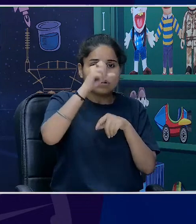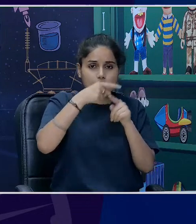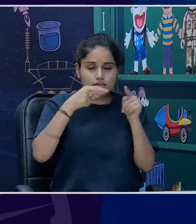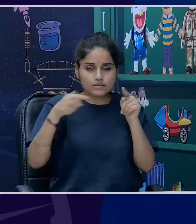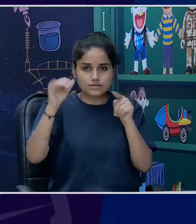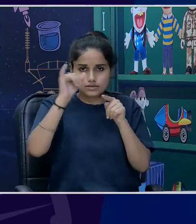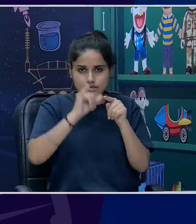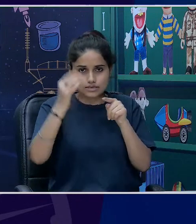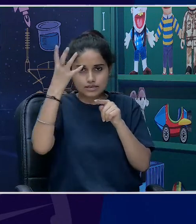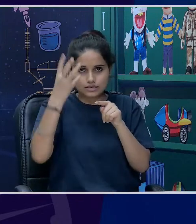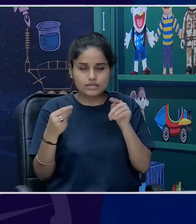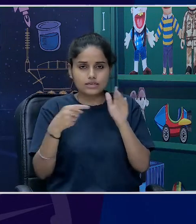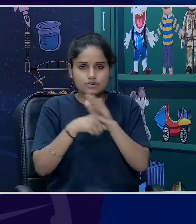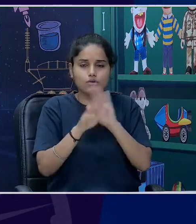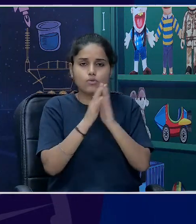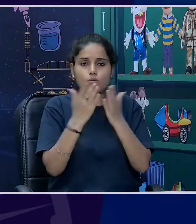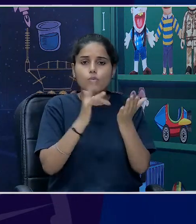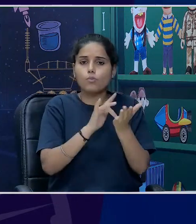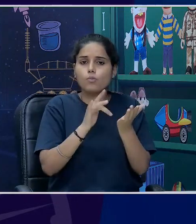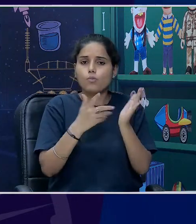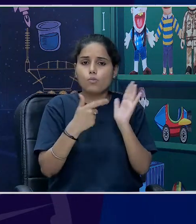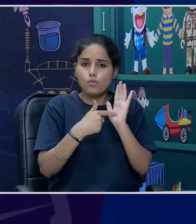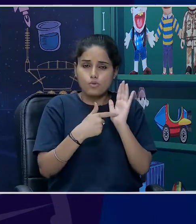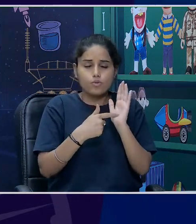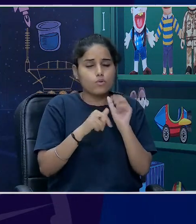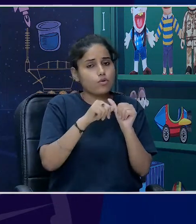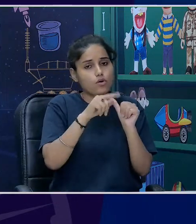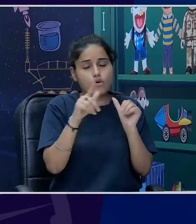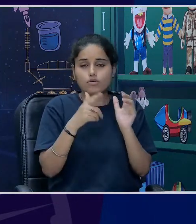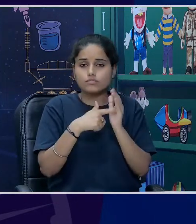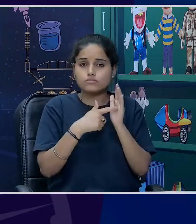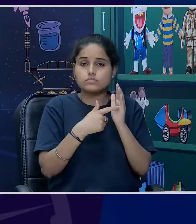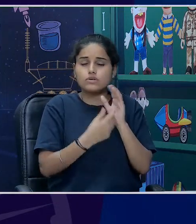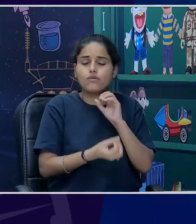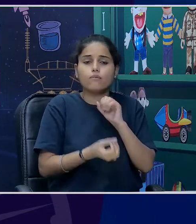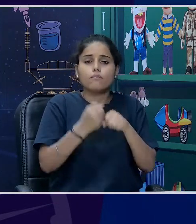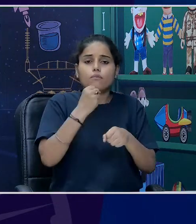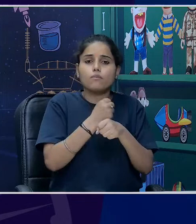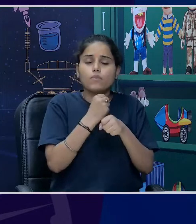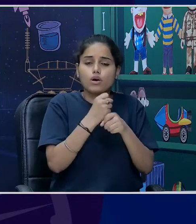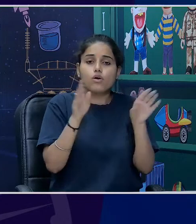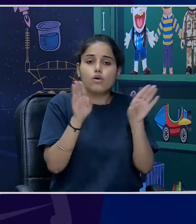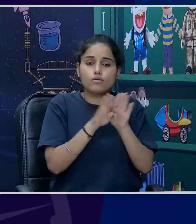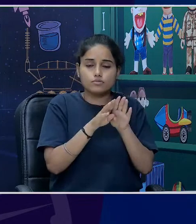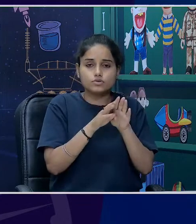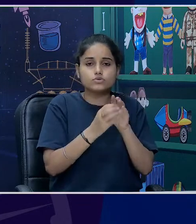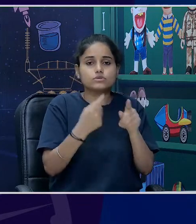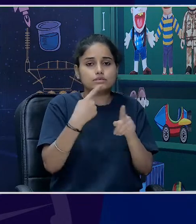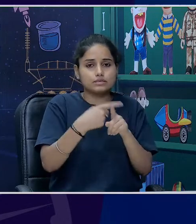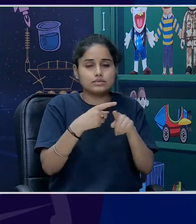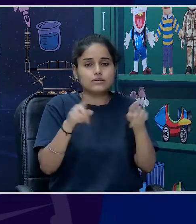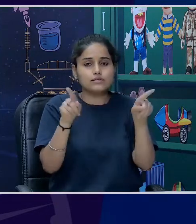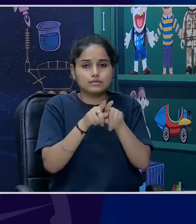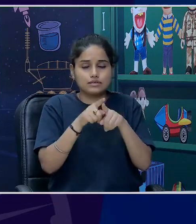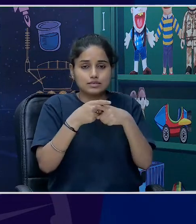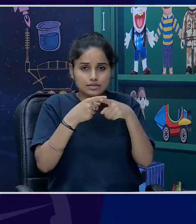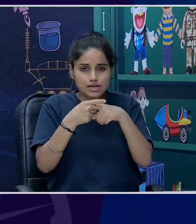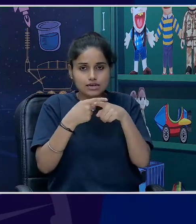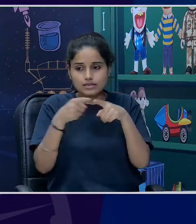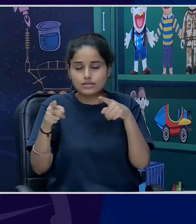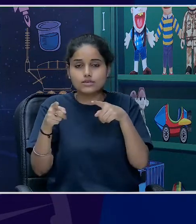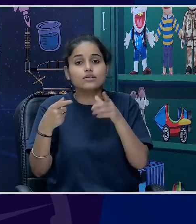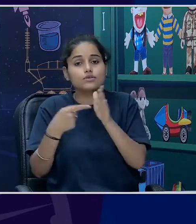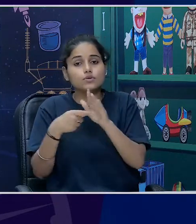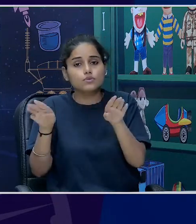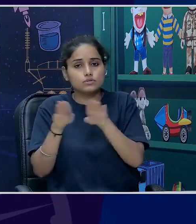6 p.m. and these books are available entire week, and they'll be available on Saturday, Sundays as well, and all